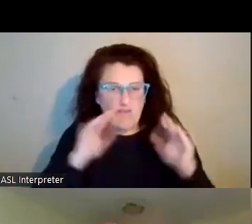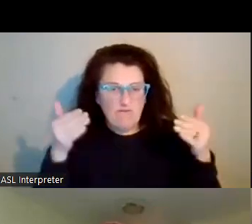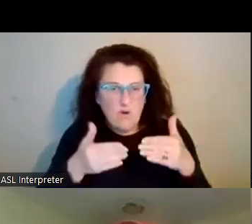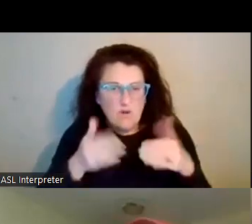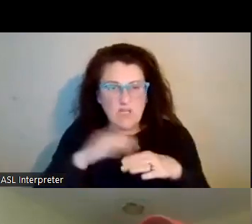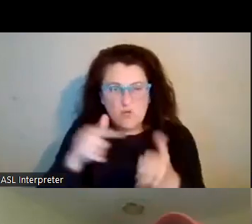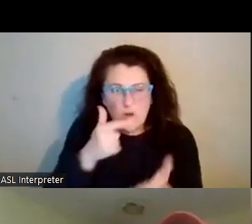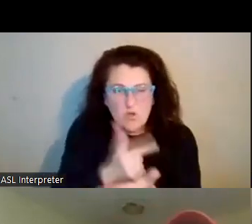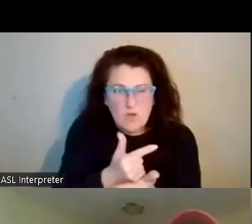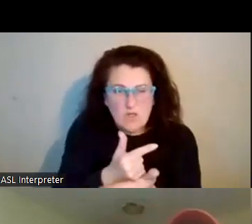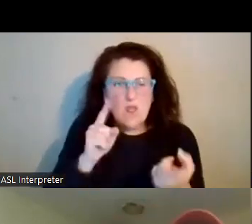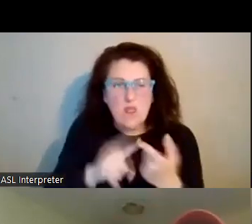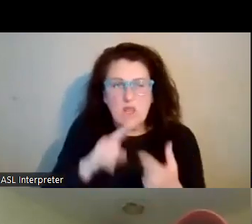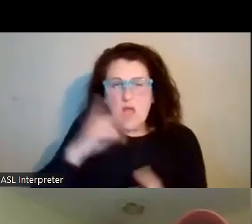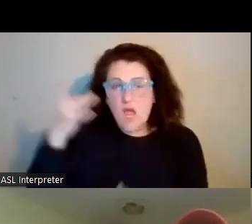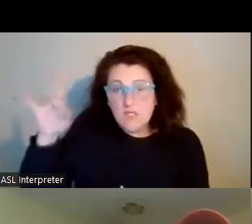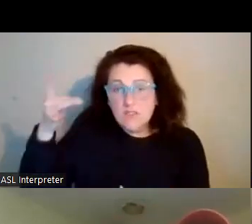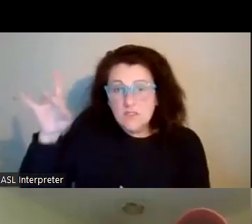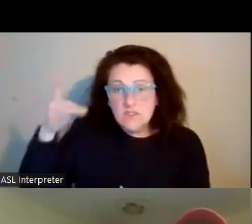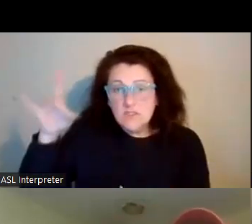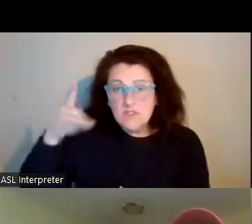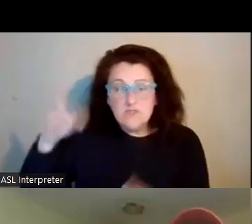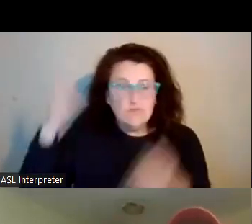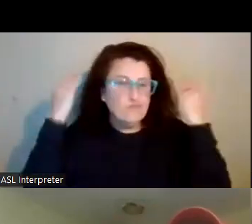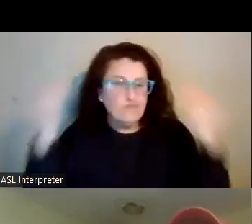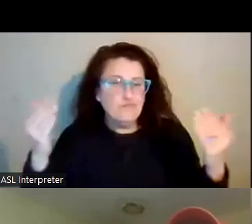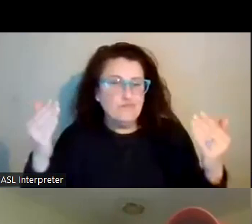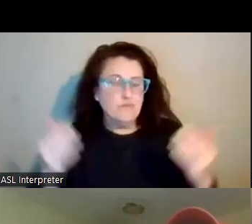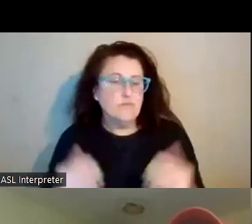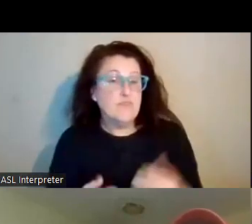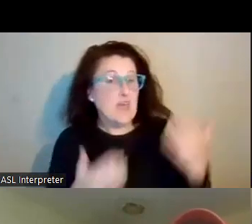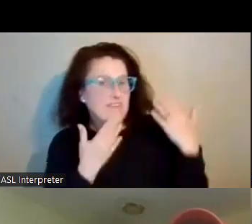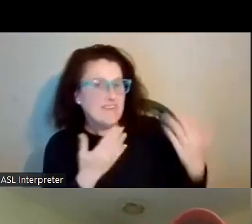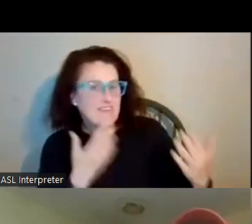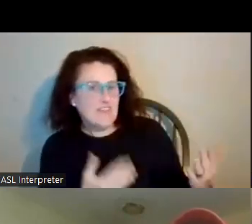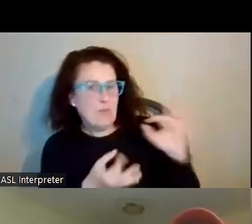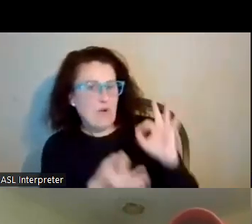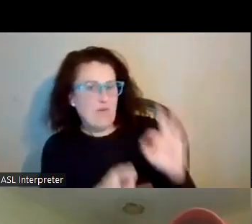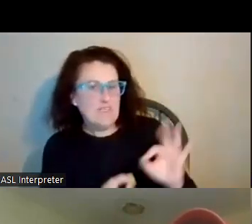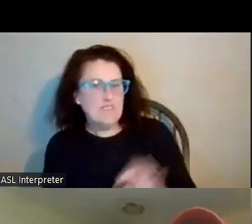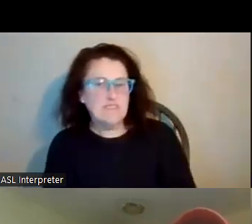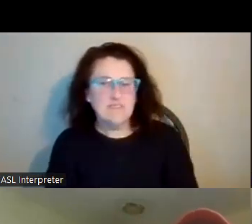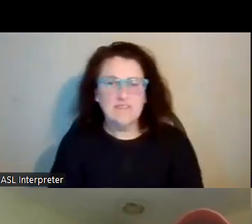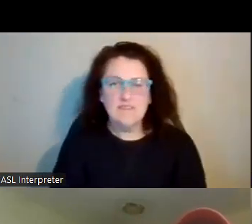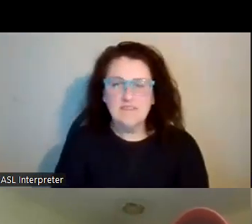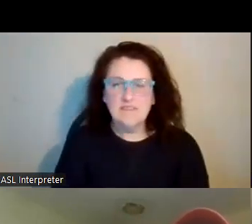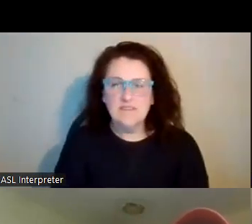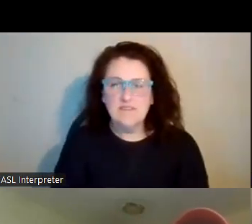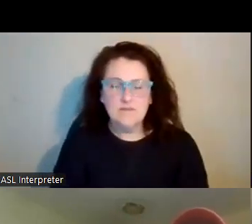soon as he turns 18. Perfect. Thank you. Thank you.